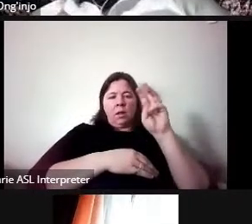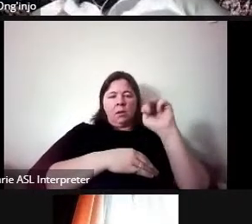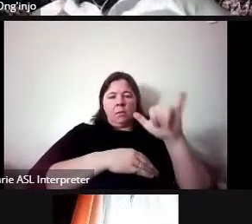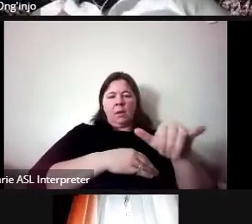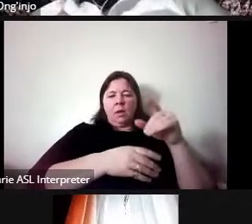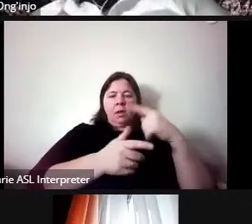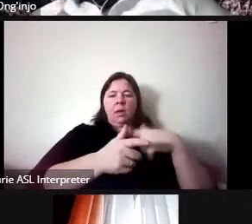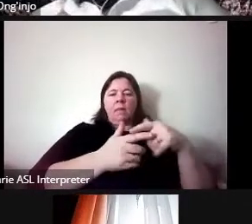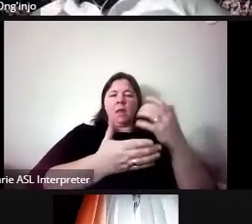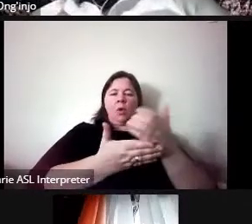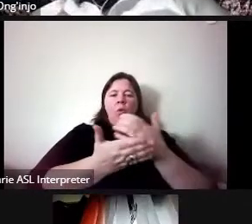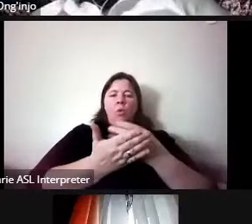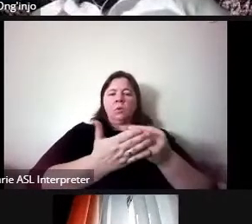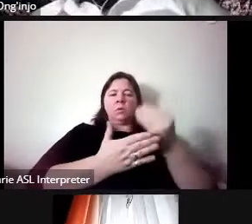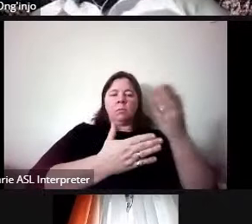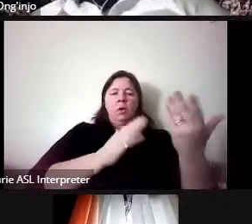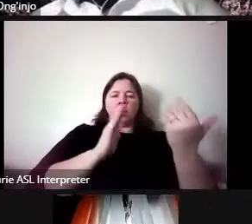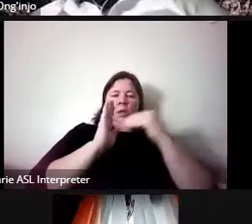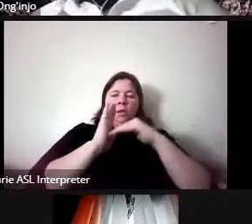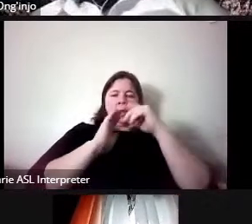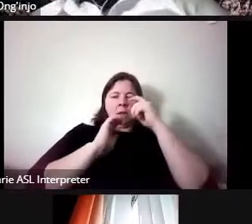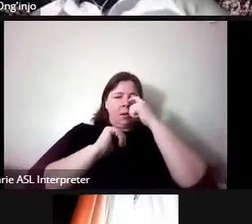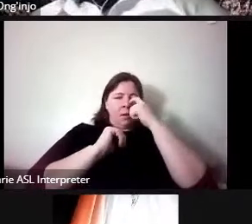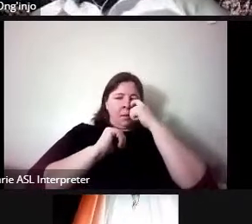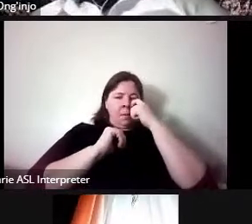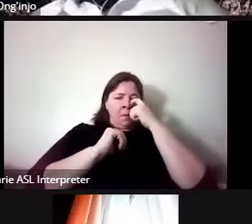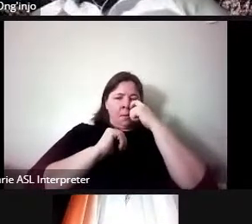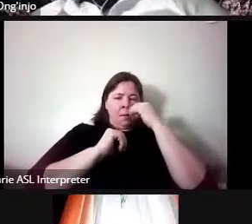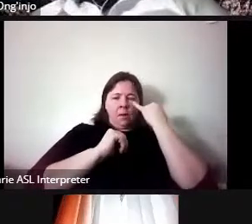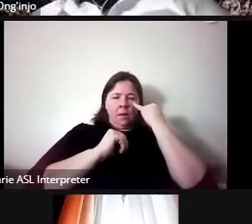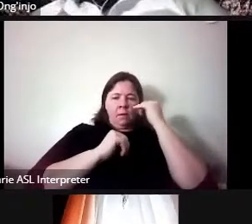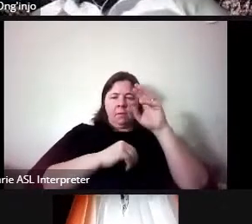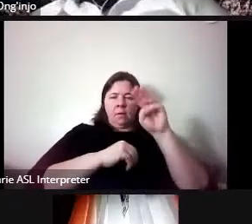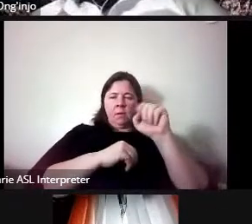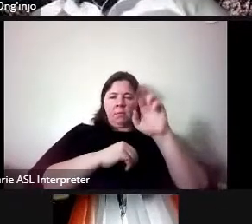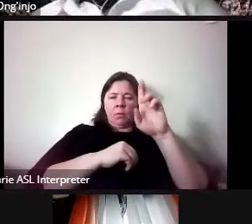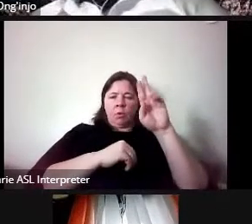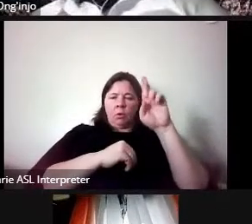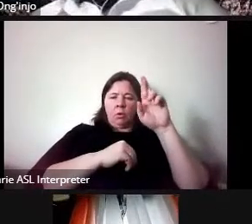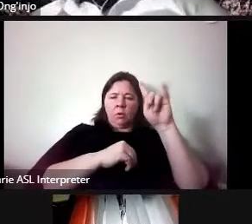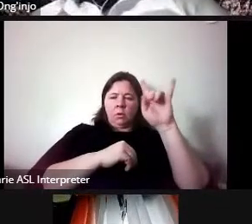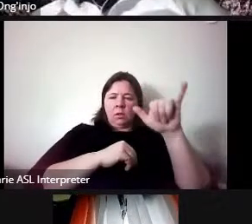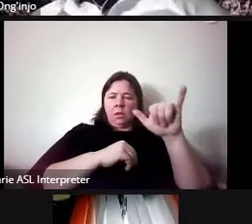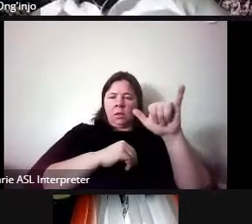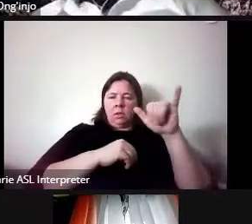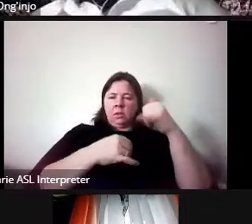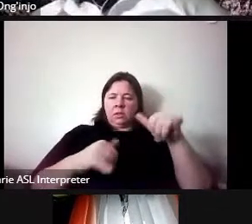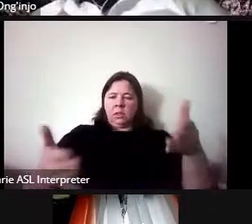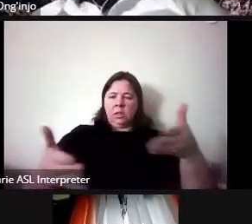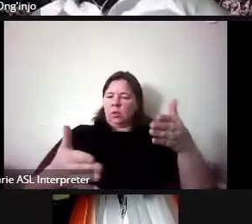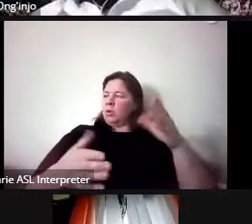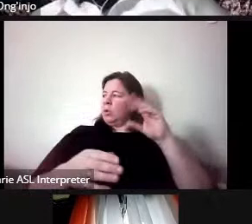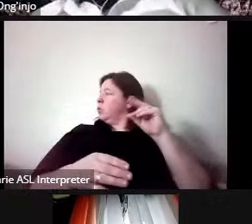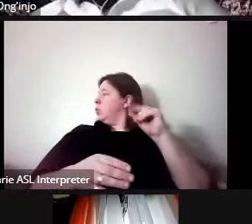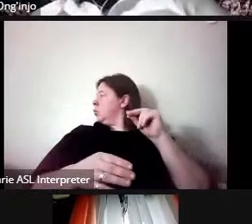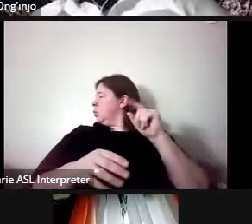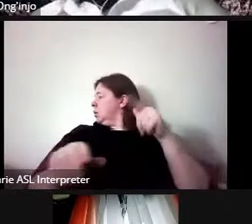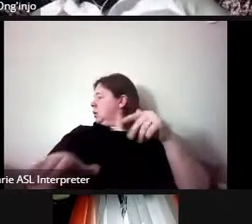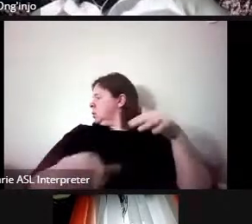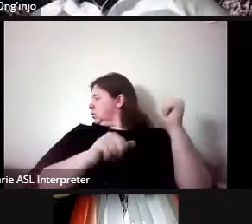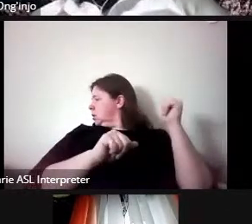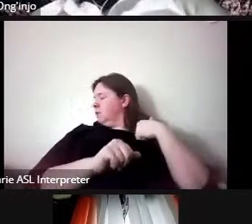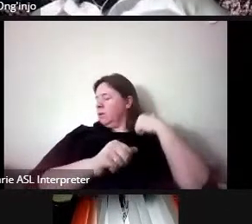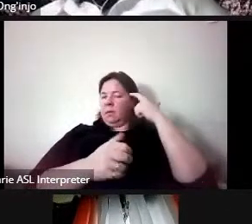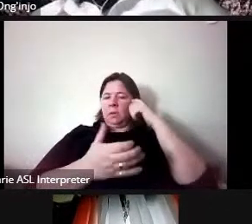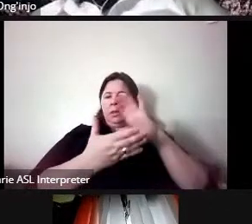again? Marty, do you want to make, if he's still here with us, would you like to add Marty has left, I believe. Oh,